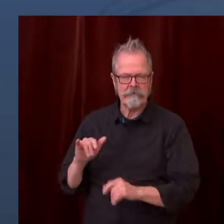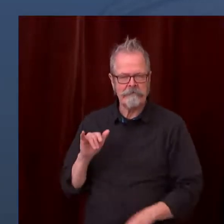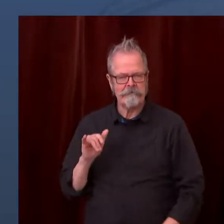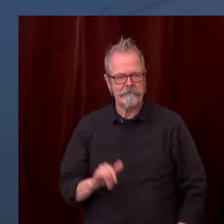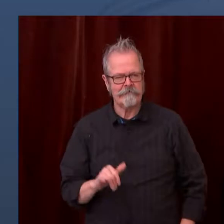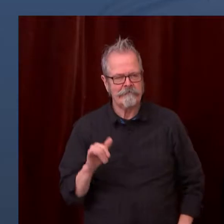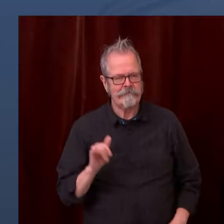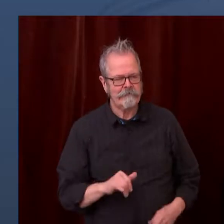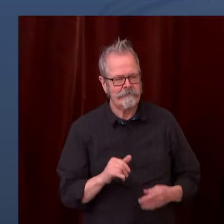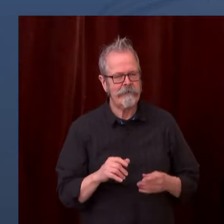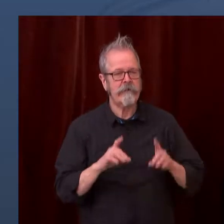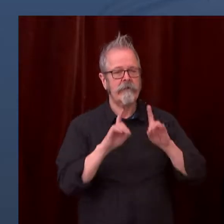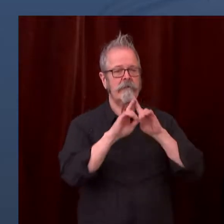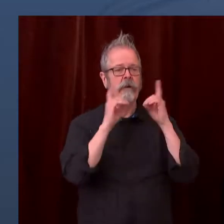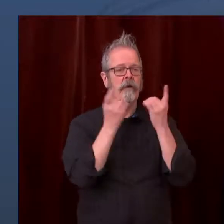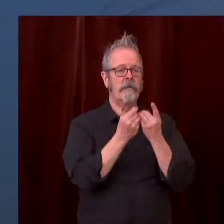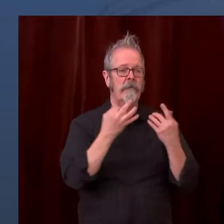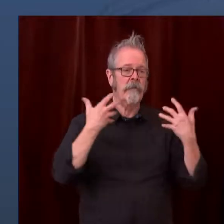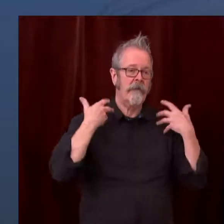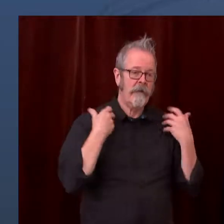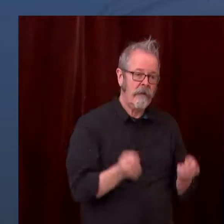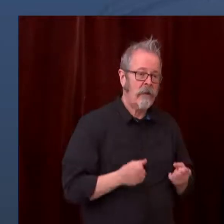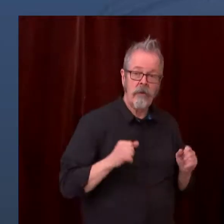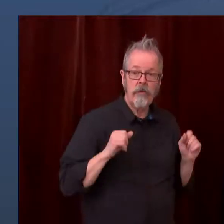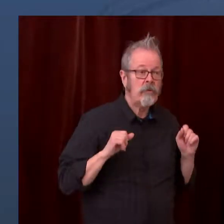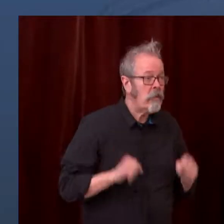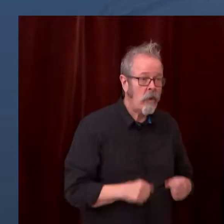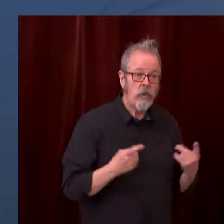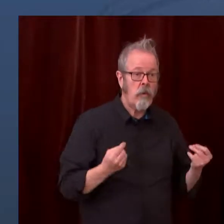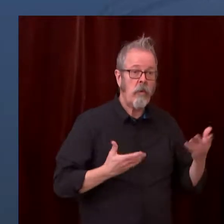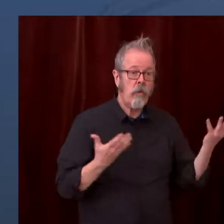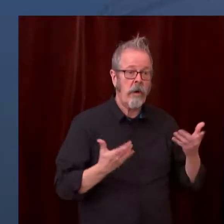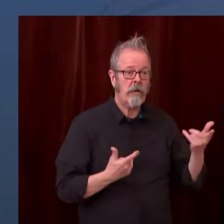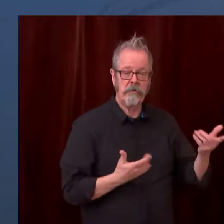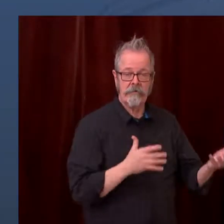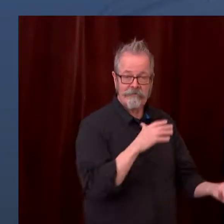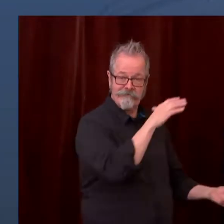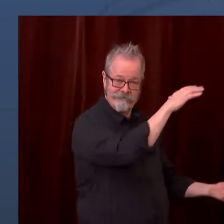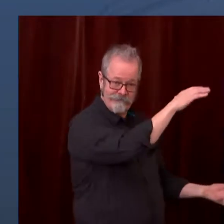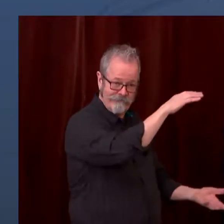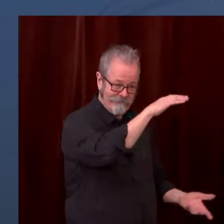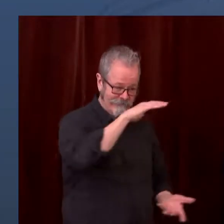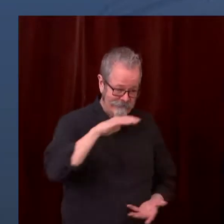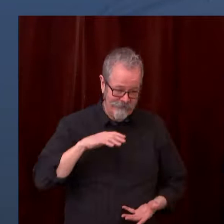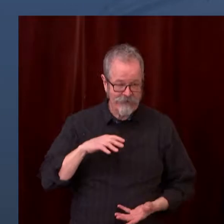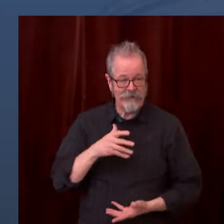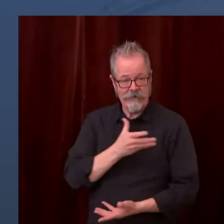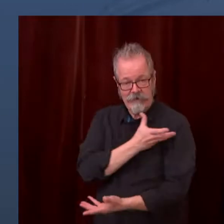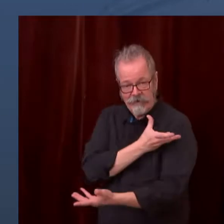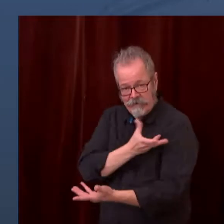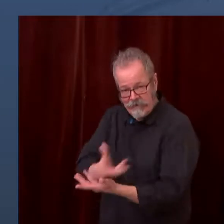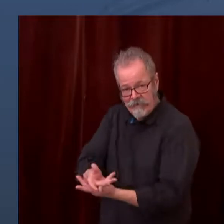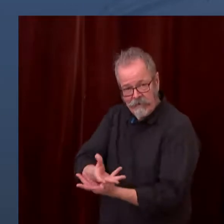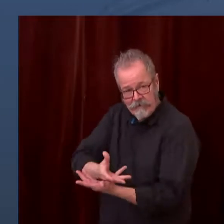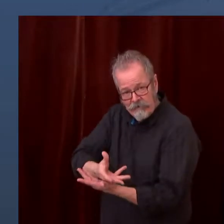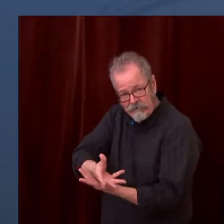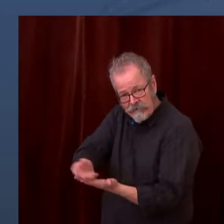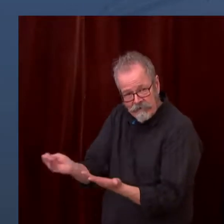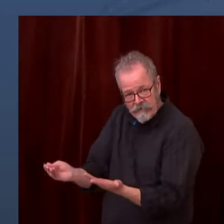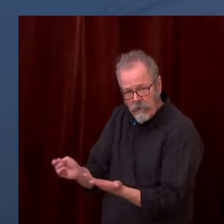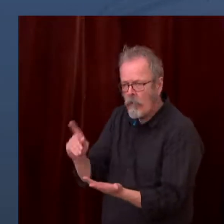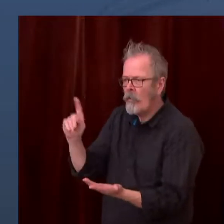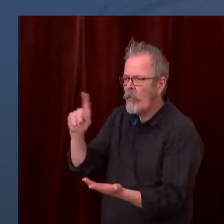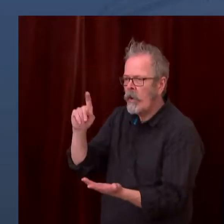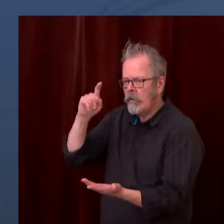to integrate that better. And I want to thank those people on those Facebook pages and others because we've had